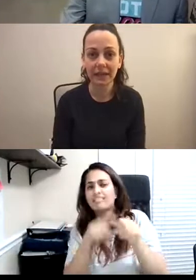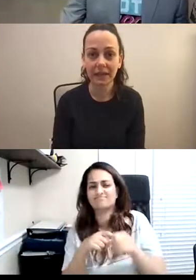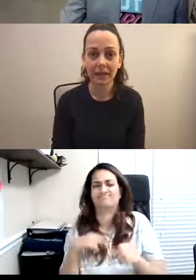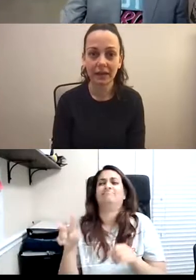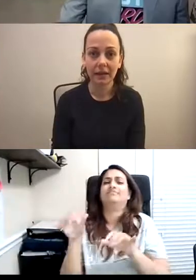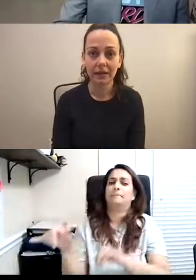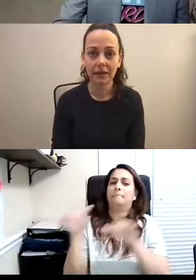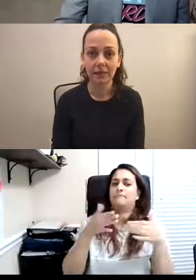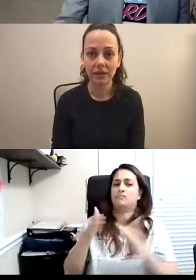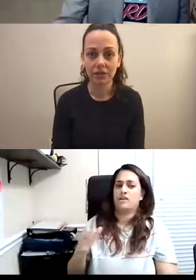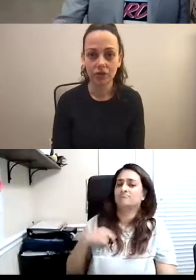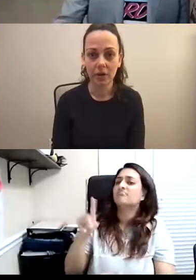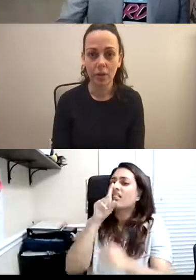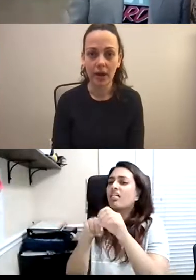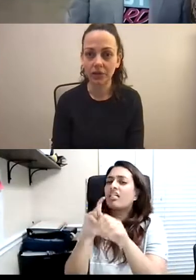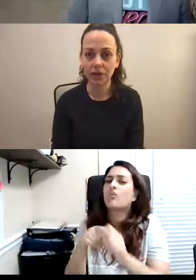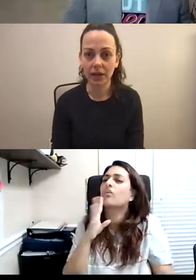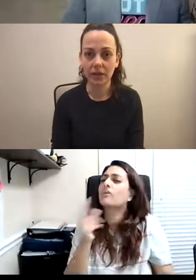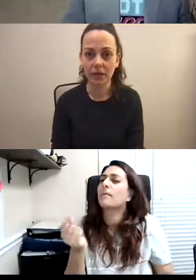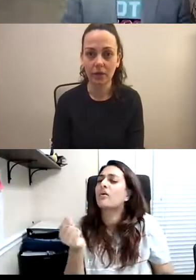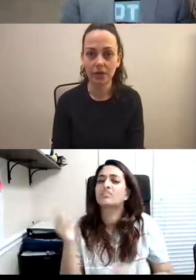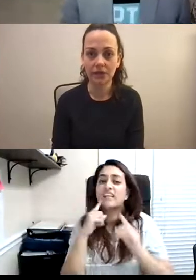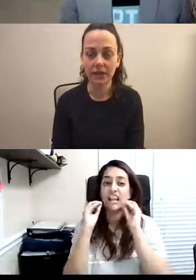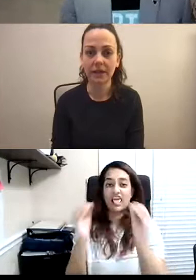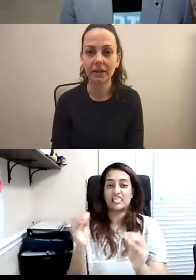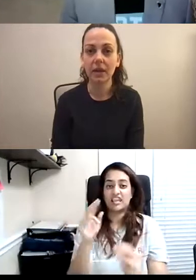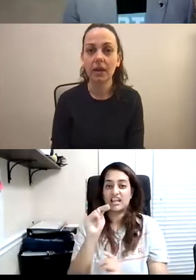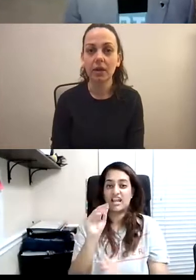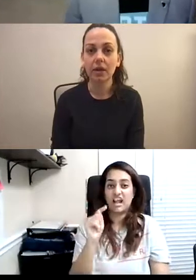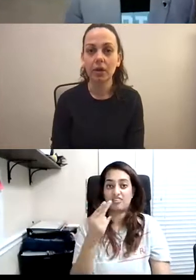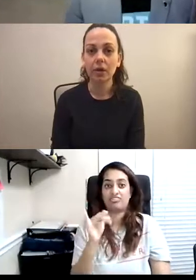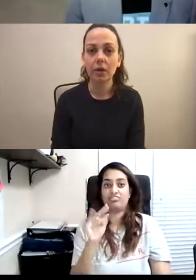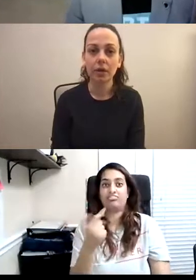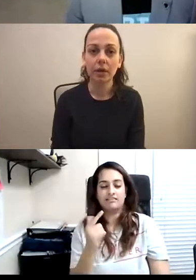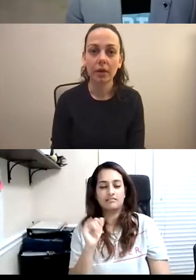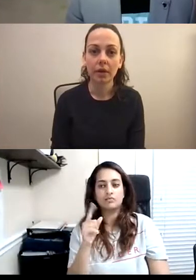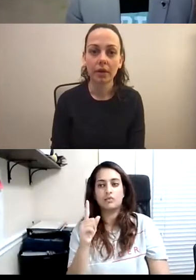anything. They try to watch and they don't understand.